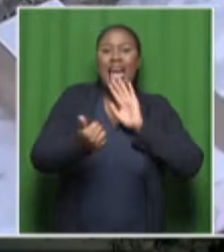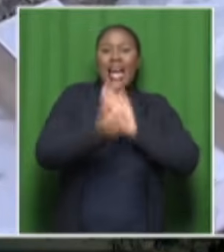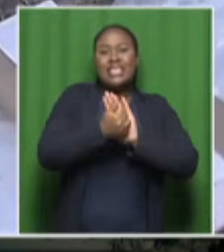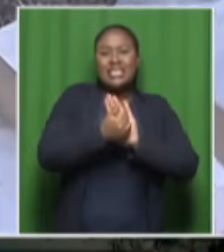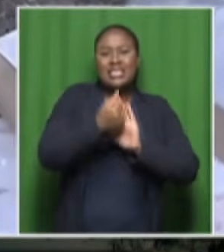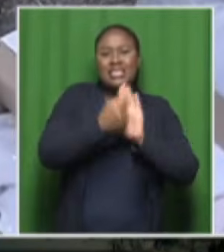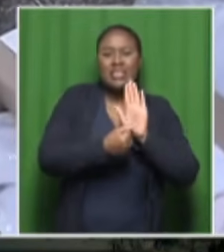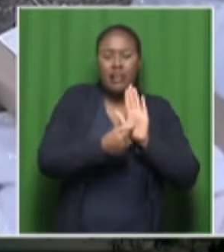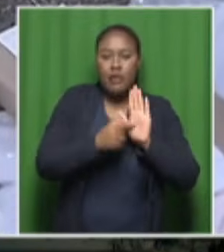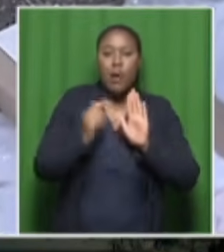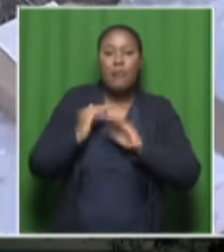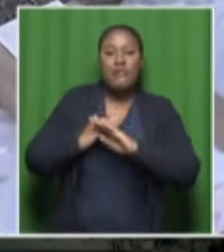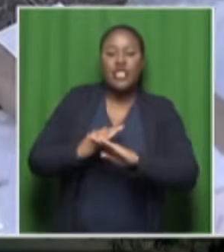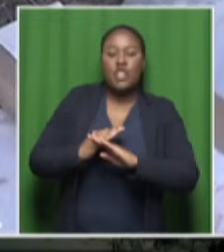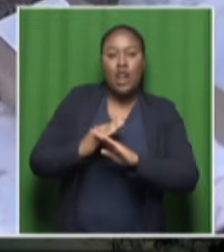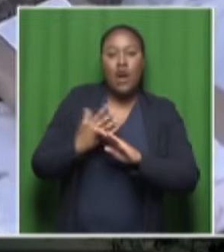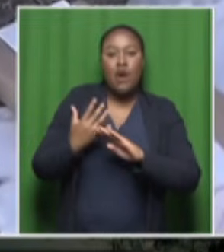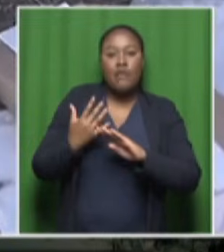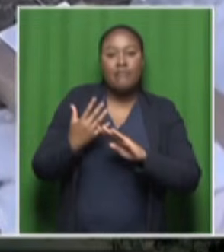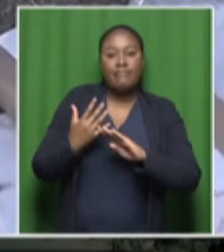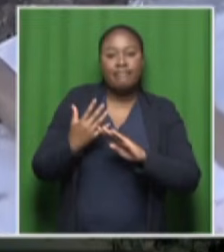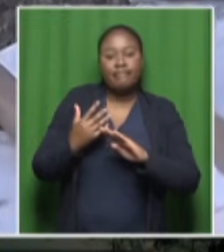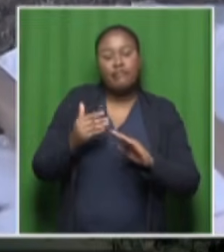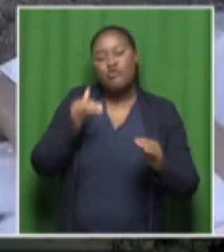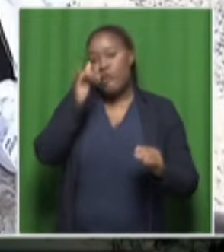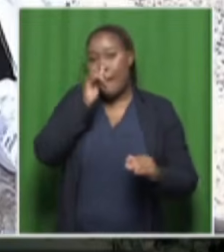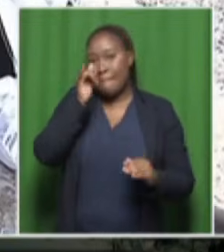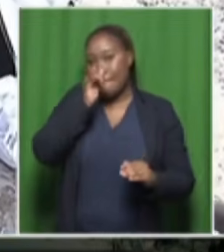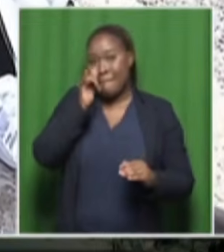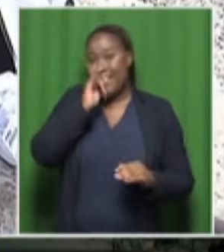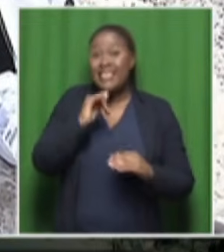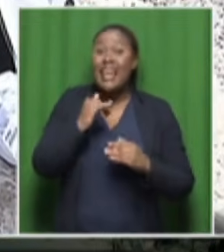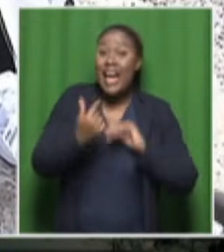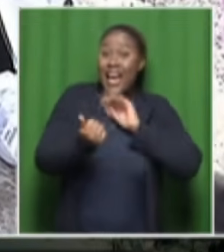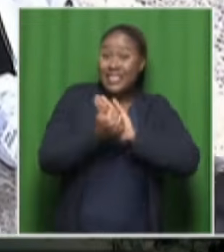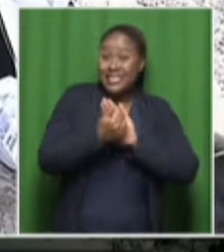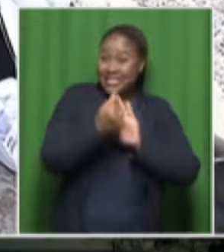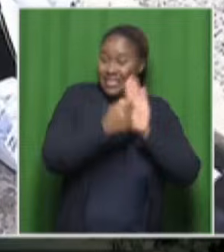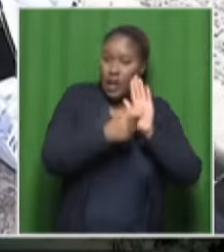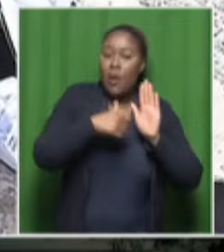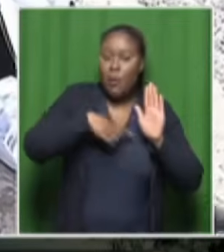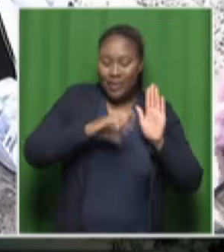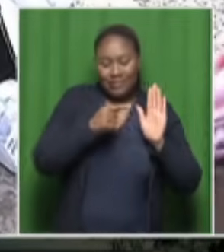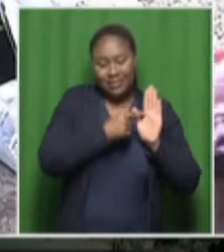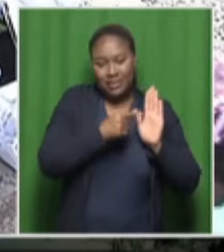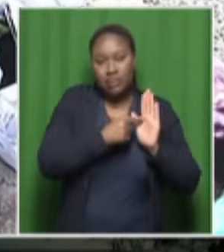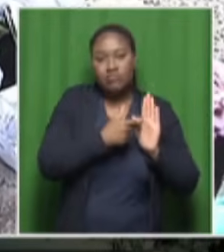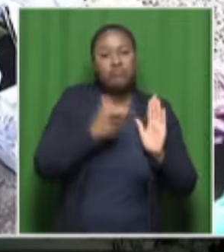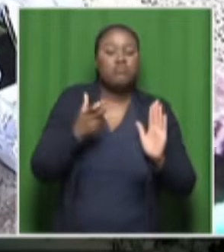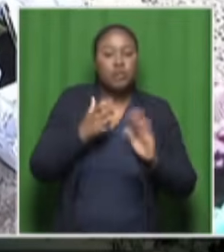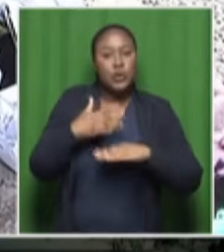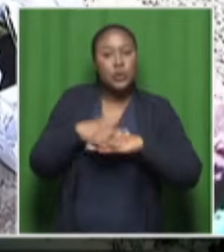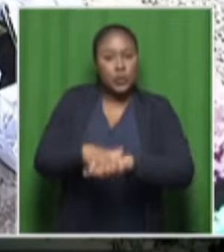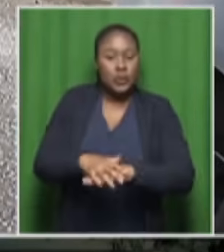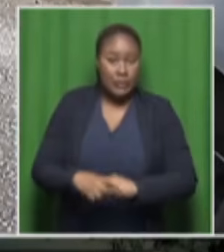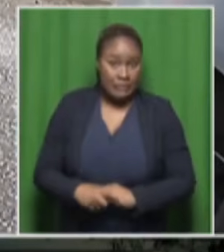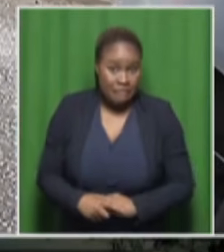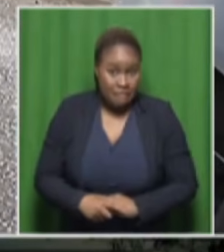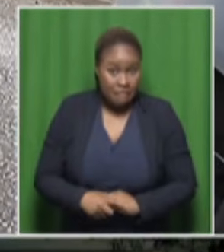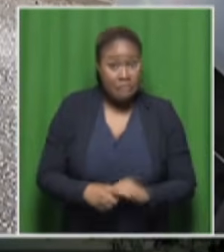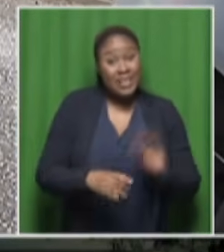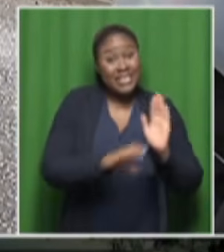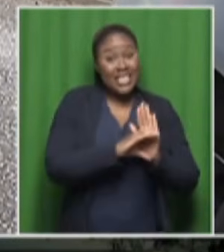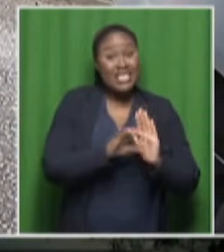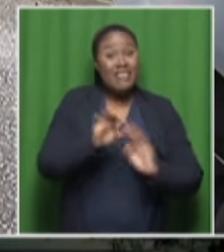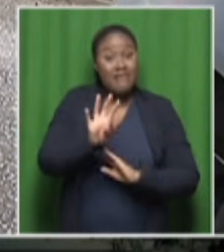Organized Crime Act, to actually be utilized. What that essentially means is that Section 4 of